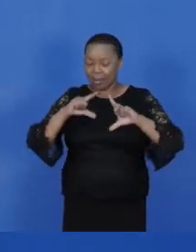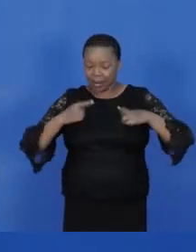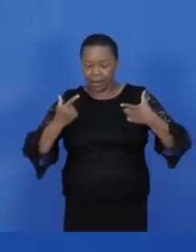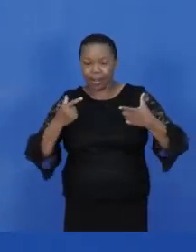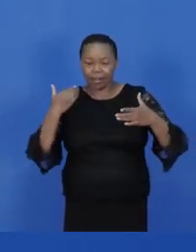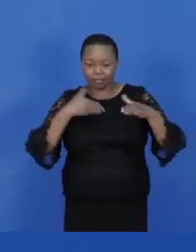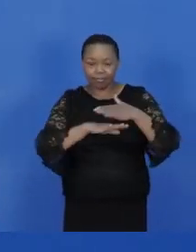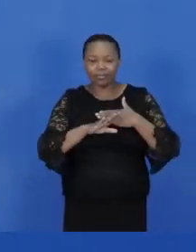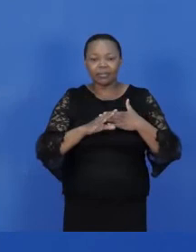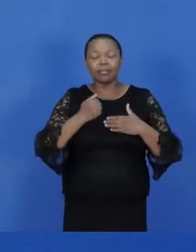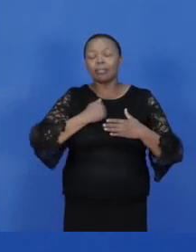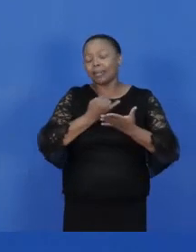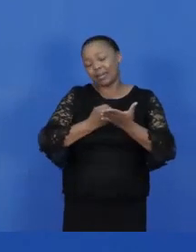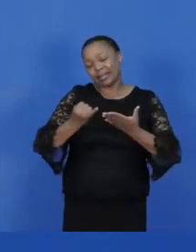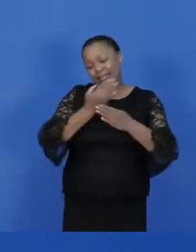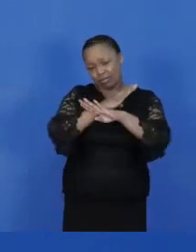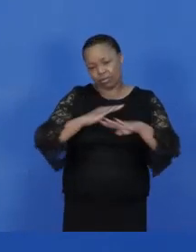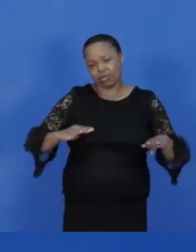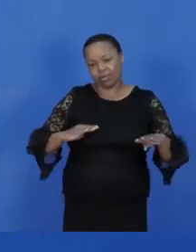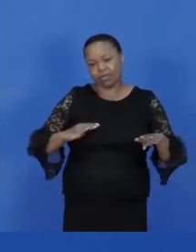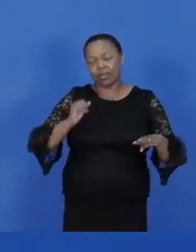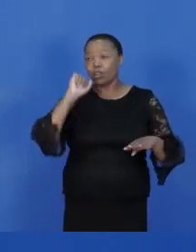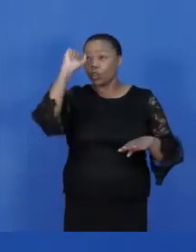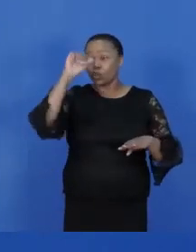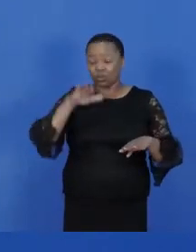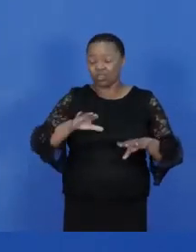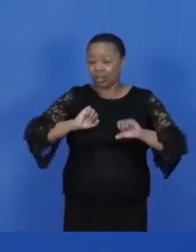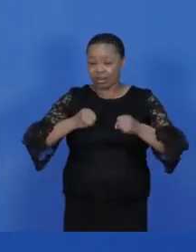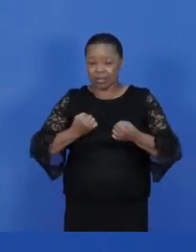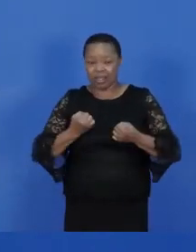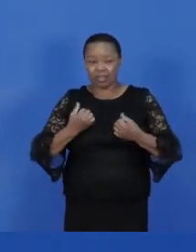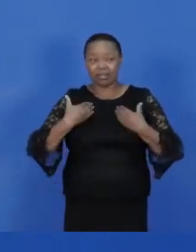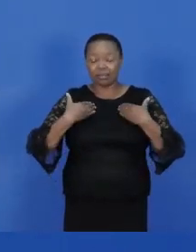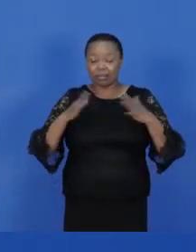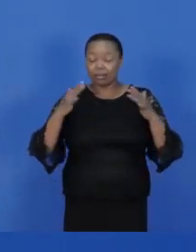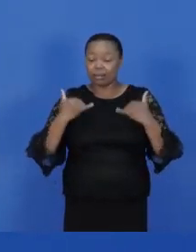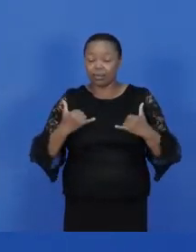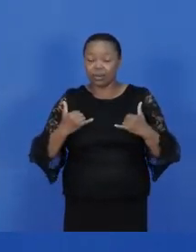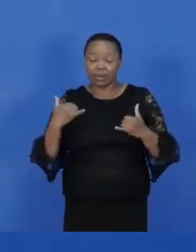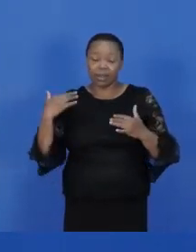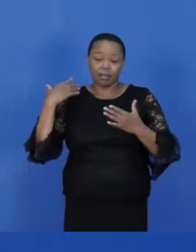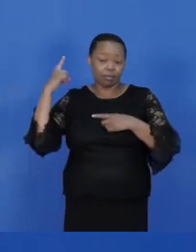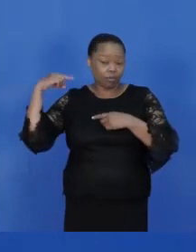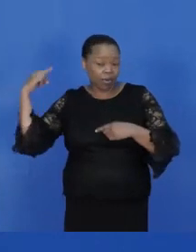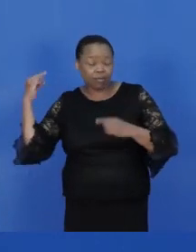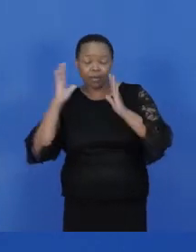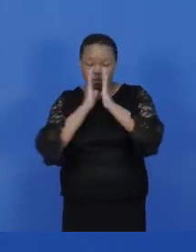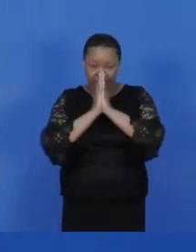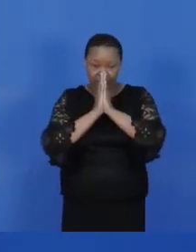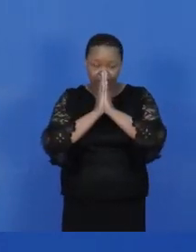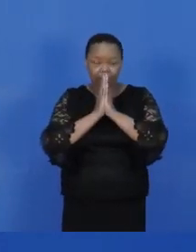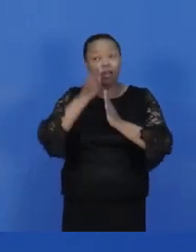ngena ebomini bam, xolele izono zam, undenze umntana wakho, kusukela namhlanje kuze kube